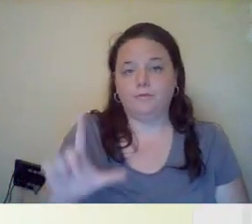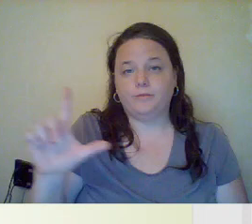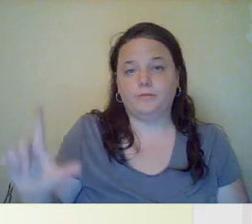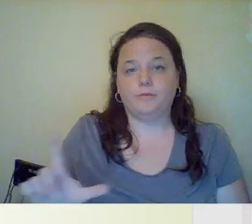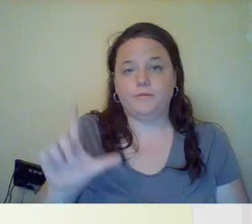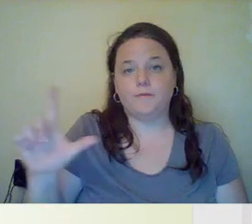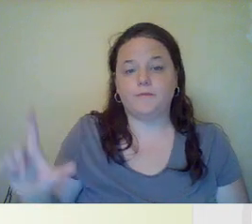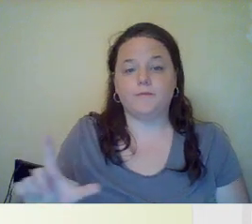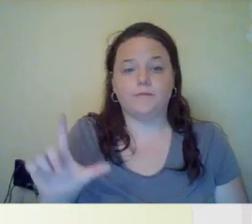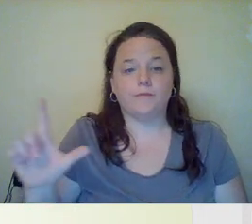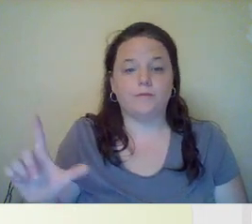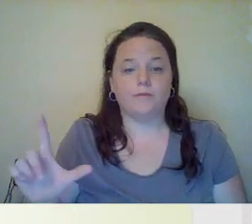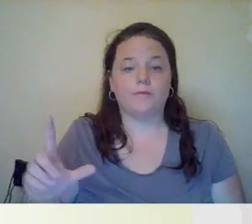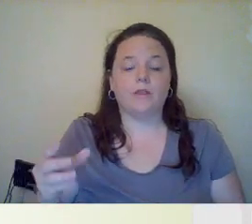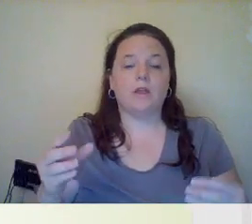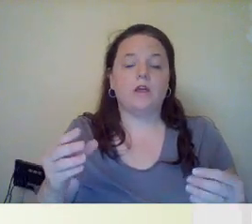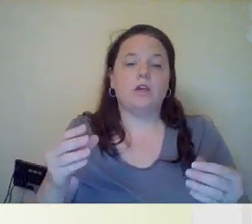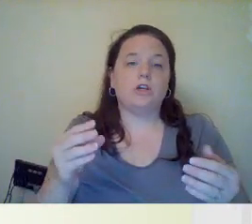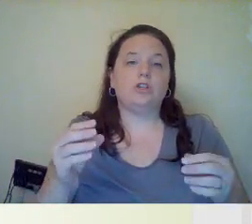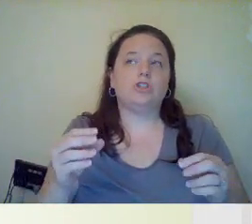Library.